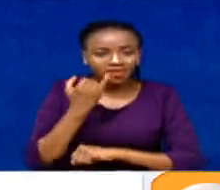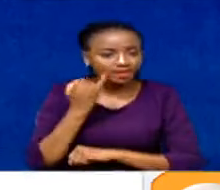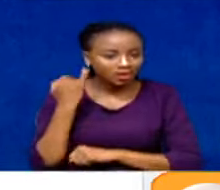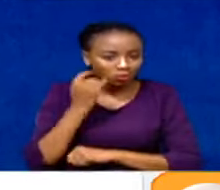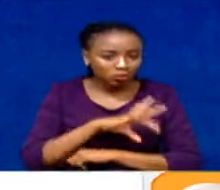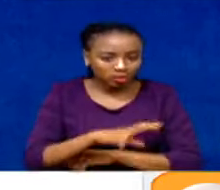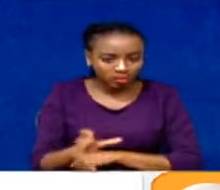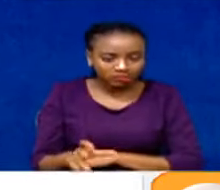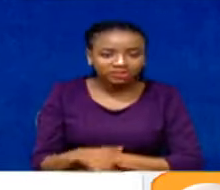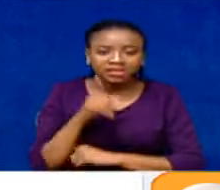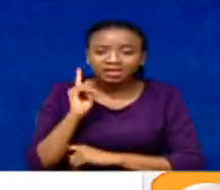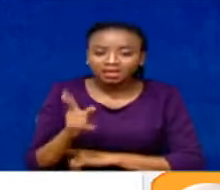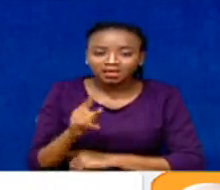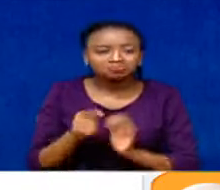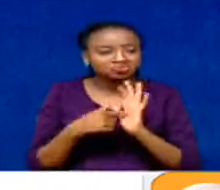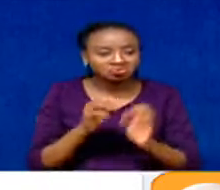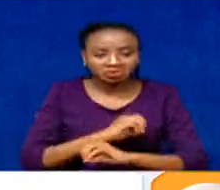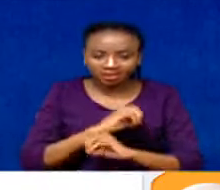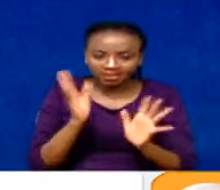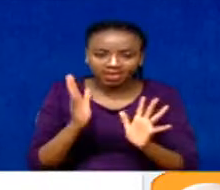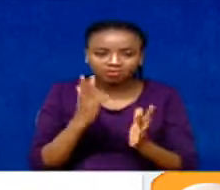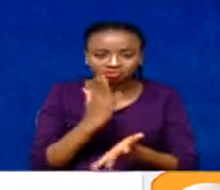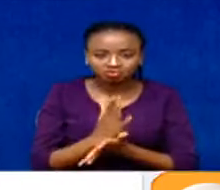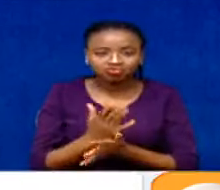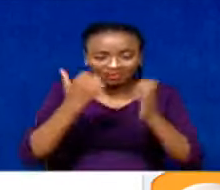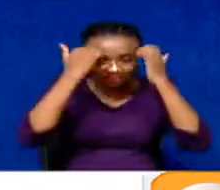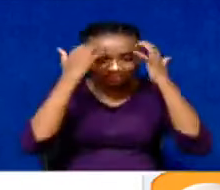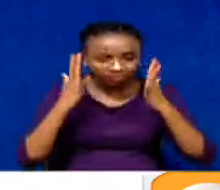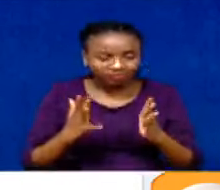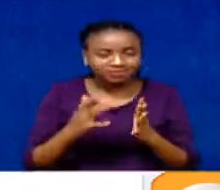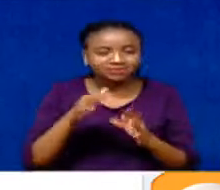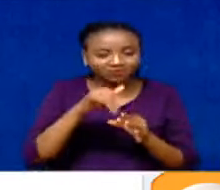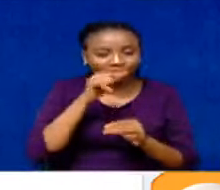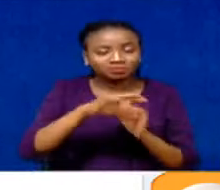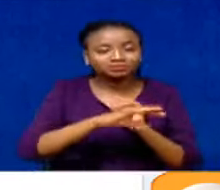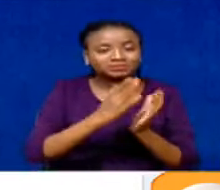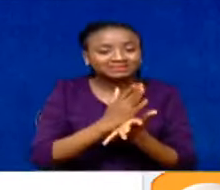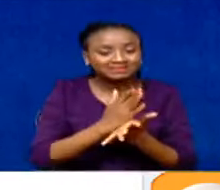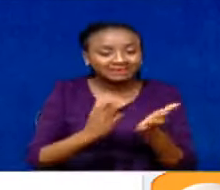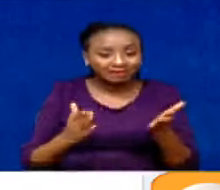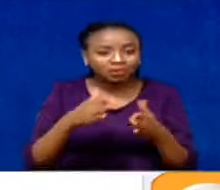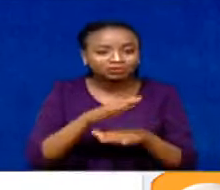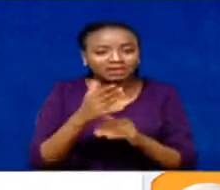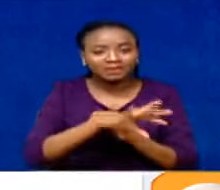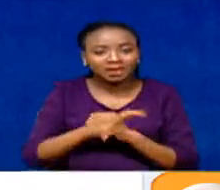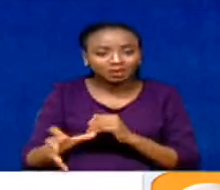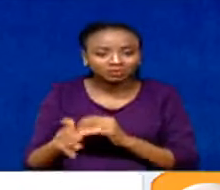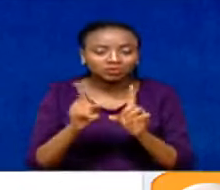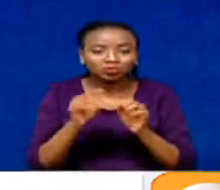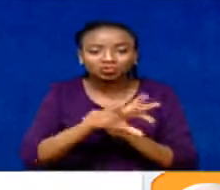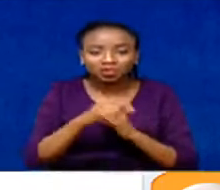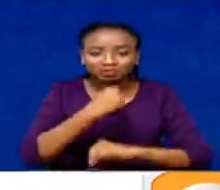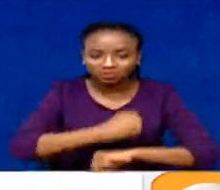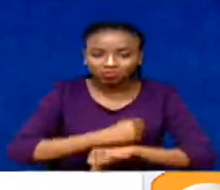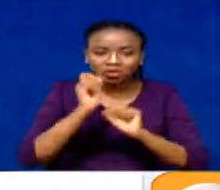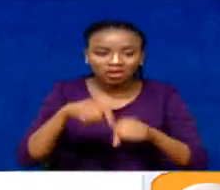Bahati, Nakuru County, beat all odds to prove to the world that students from sub-county and county schools can take the